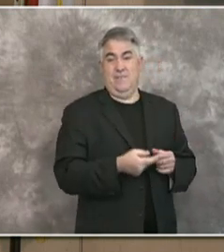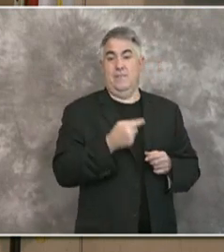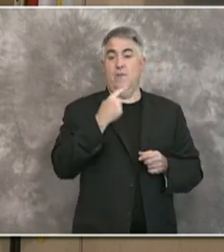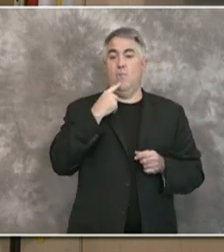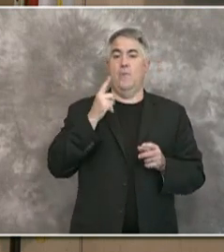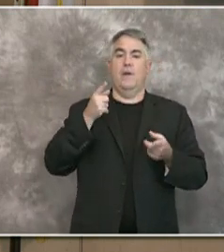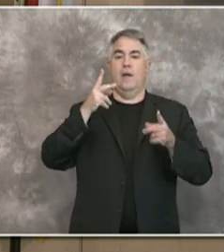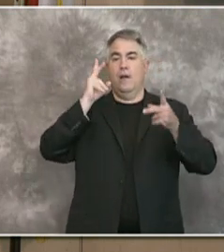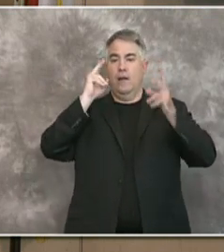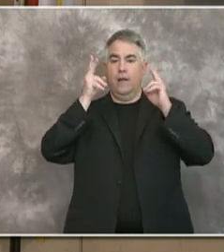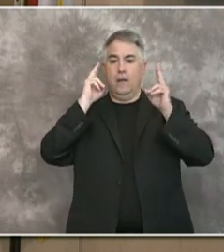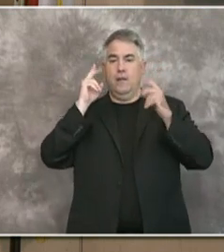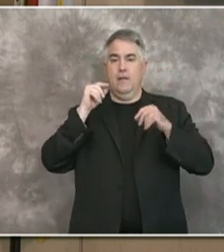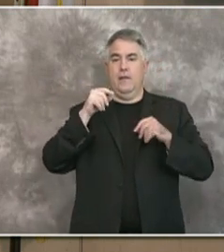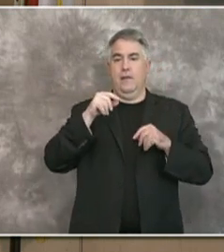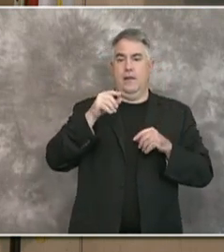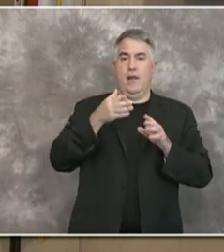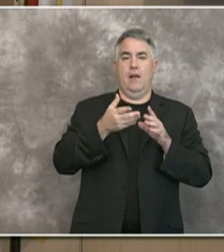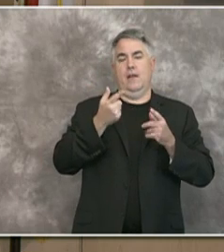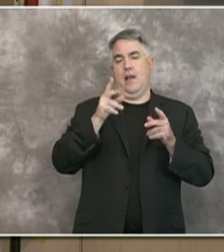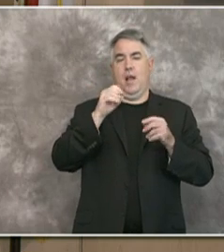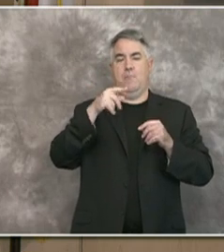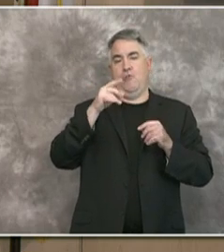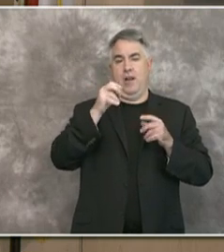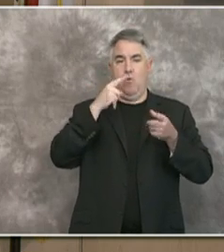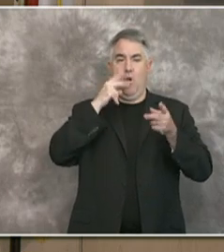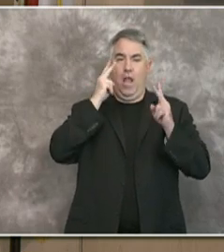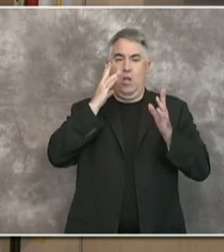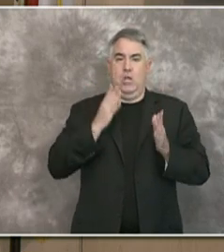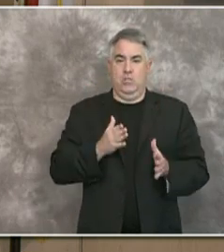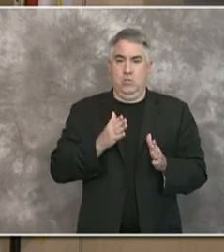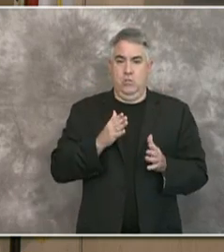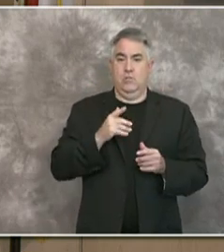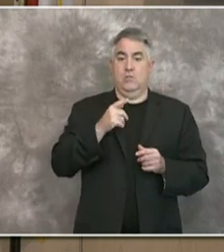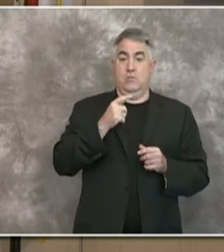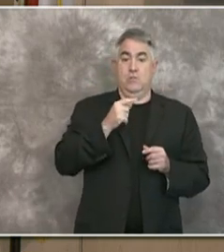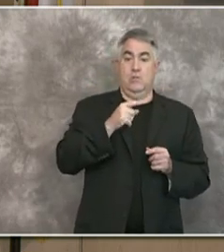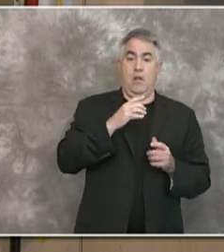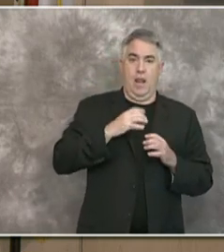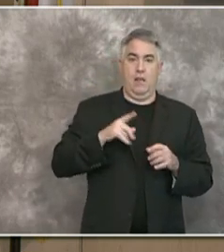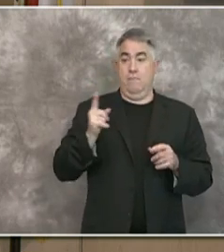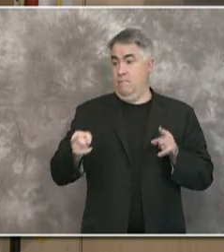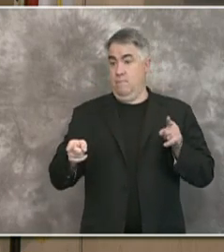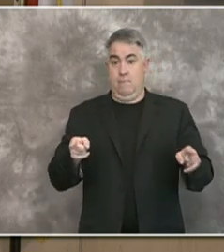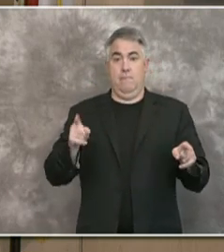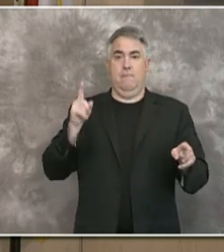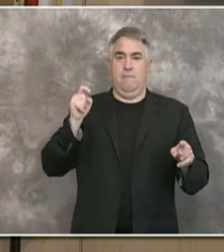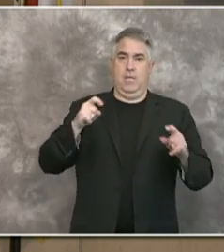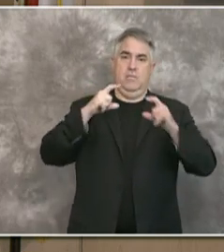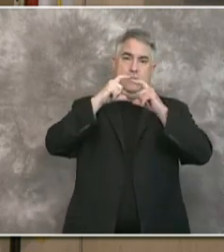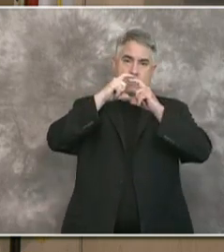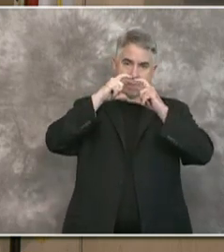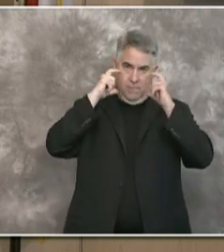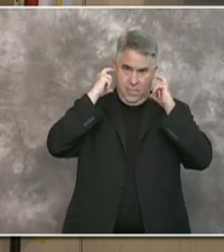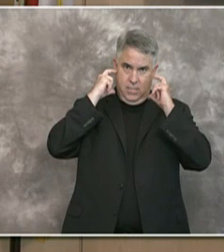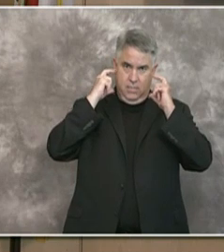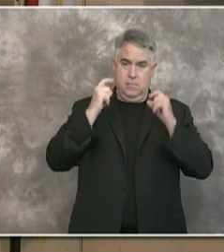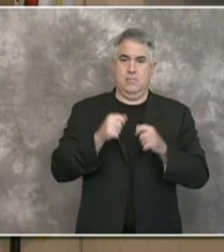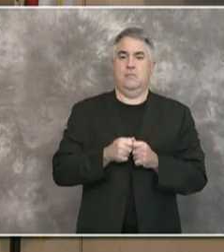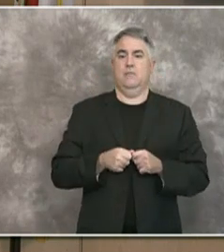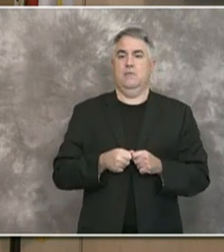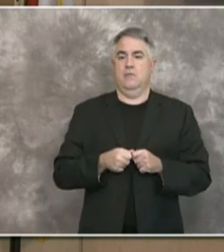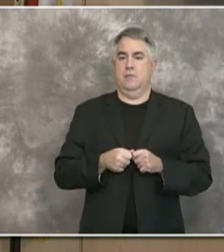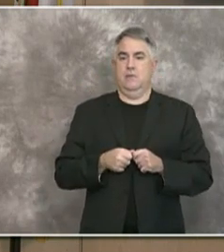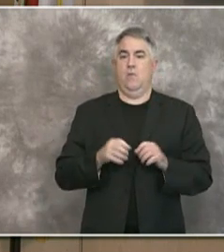customer must wear face coverings at all times. There are no services provided for the